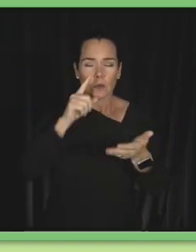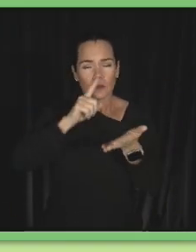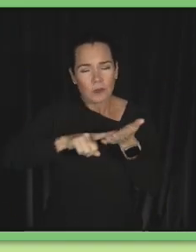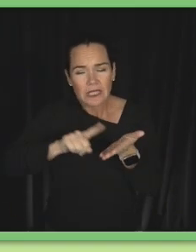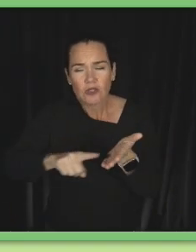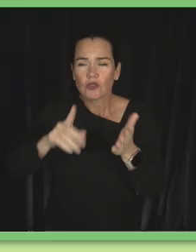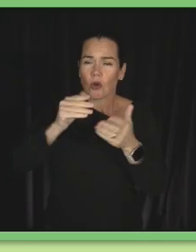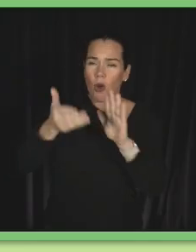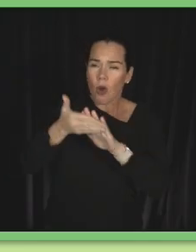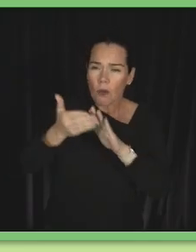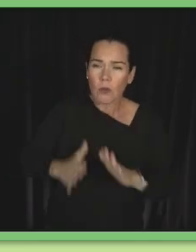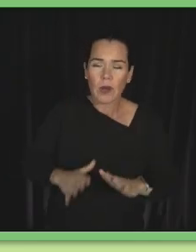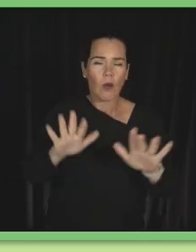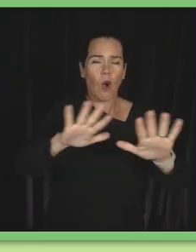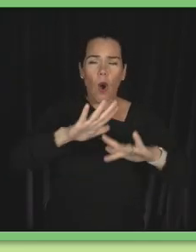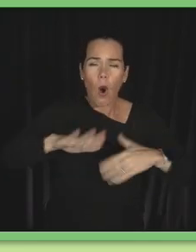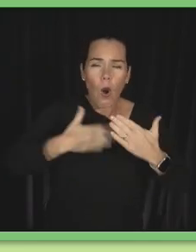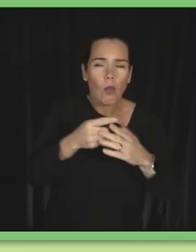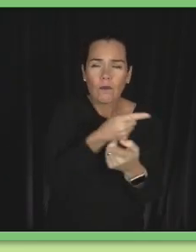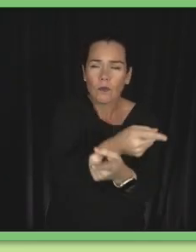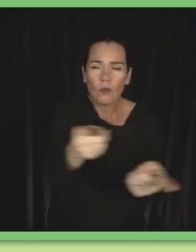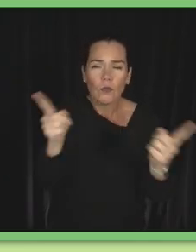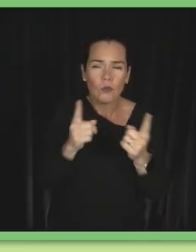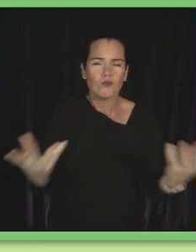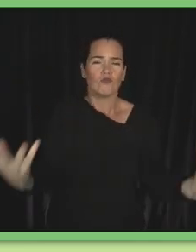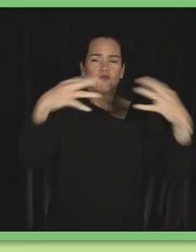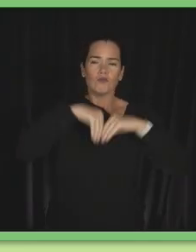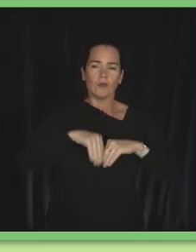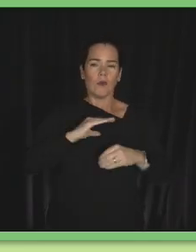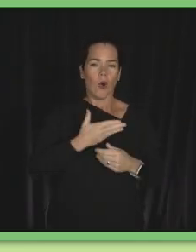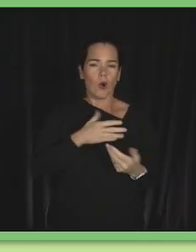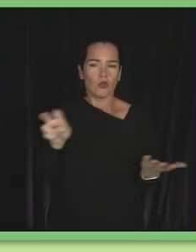operator, to join us on this journey. Let's build the